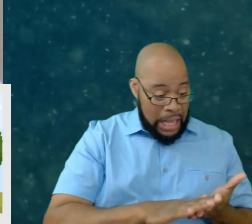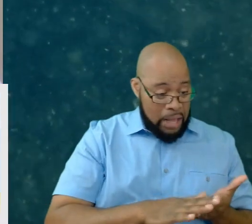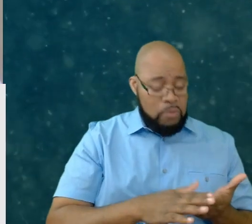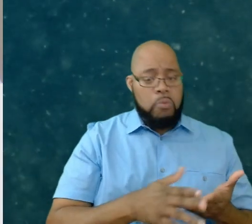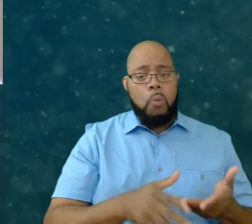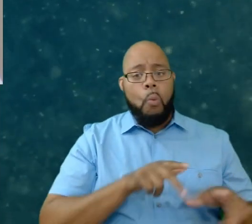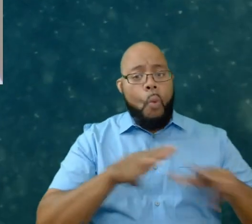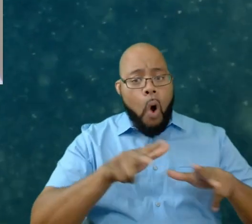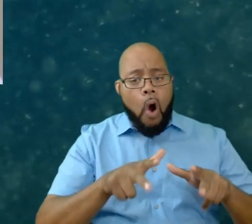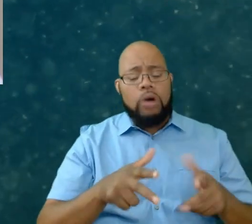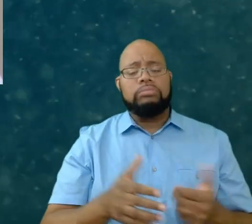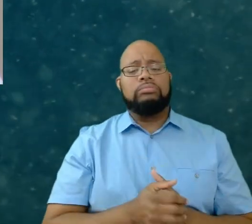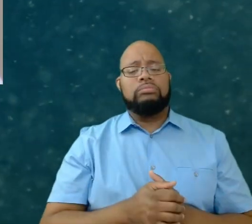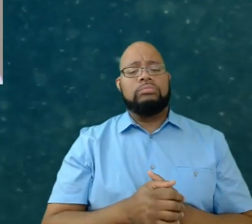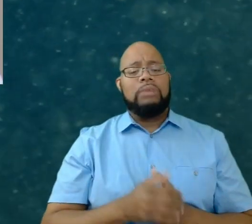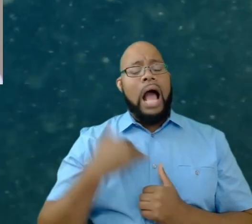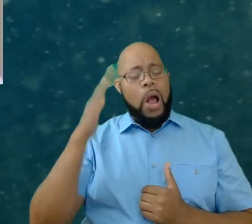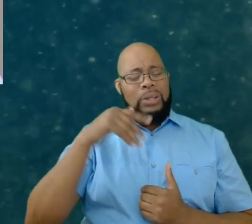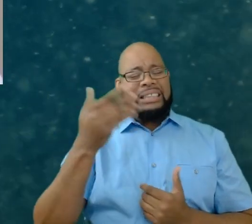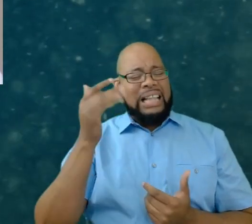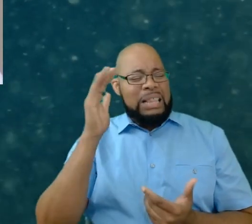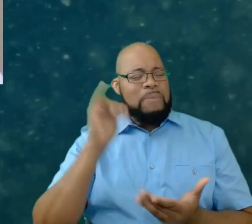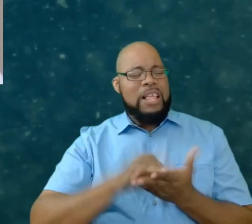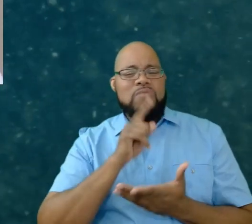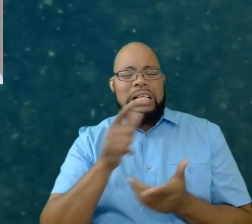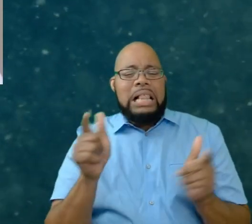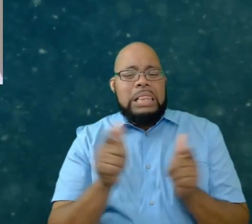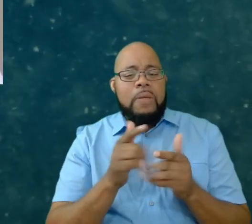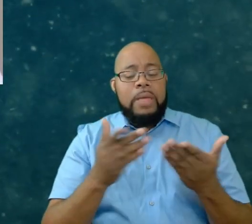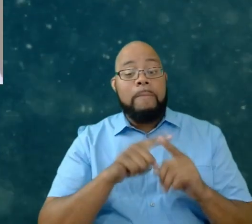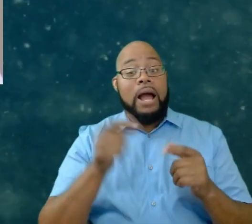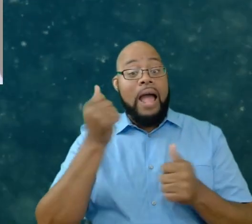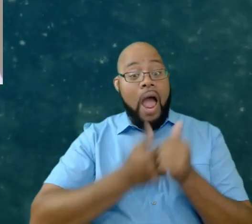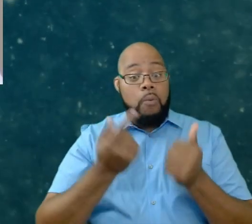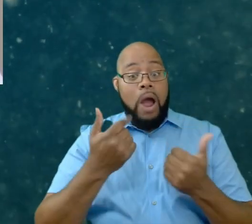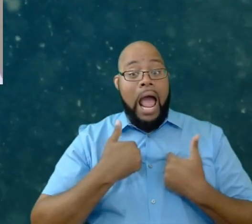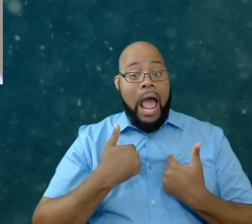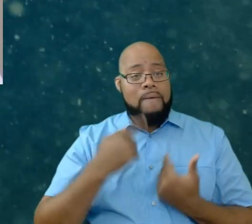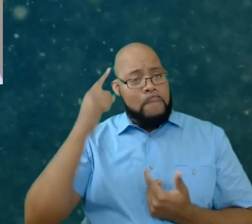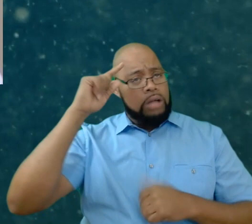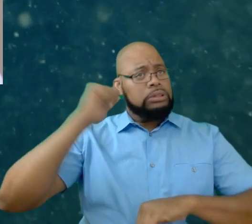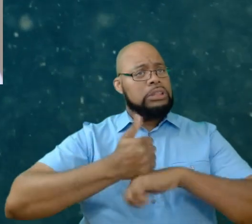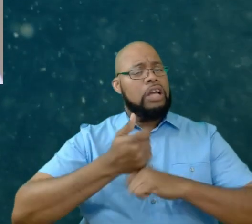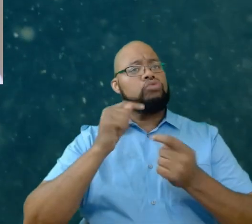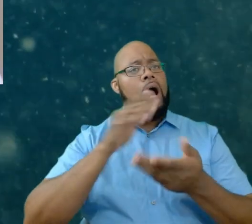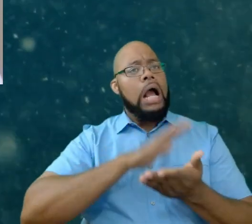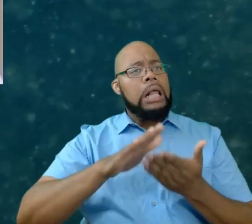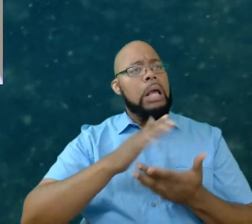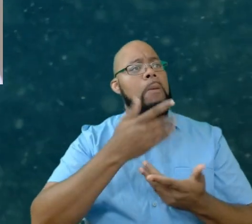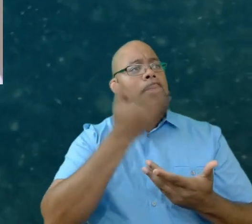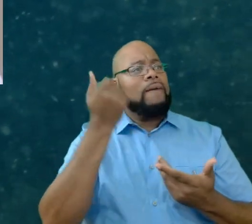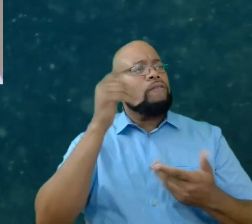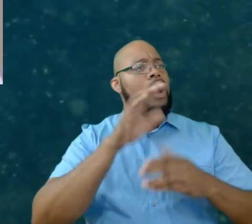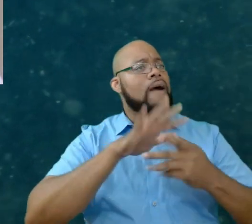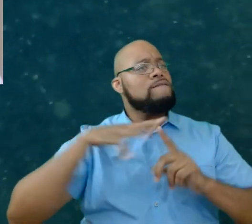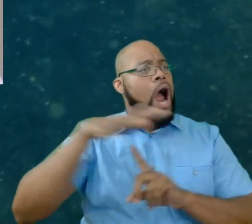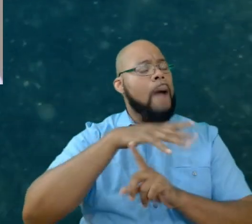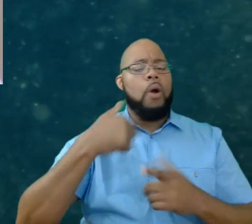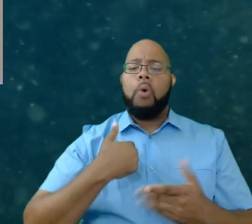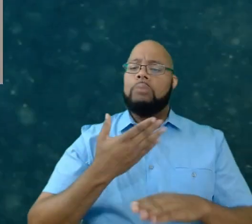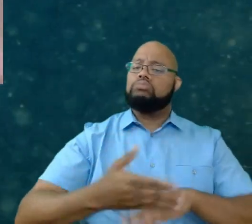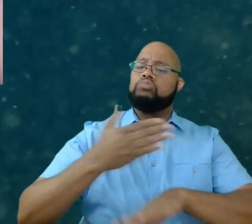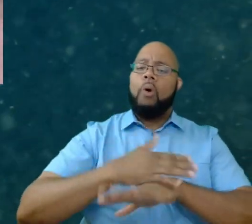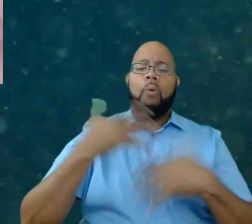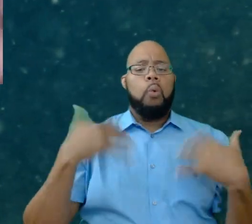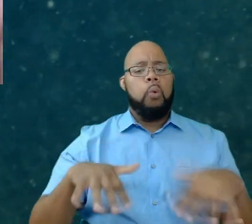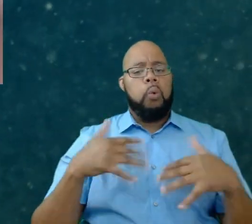pet on walks and in your backyard. I know it may seem like a small thing, but if everybody collectively had the mindset of trying to do what's best for the